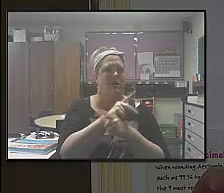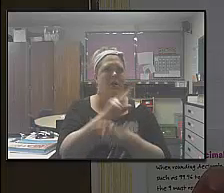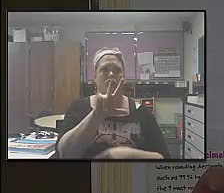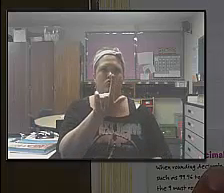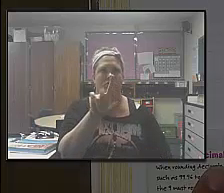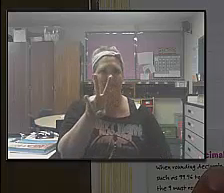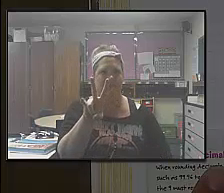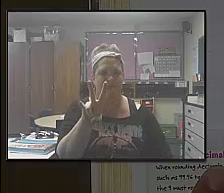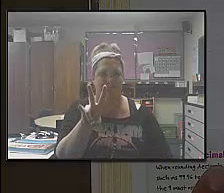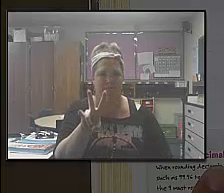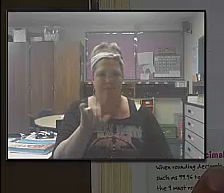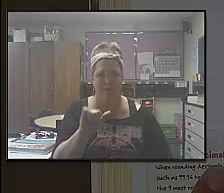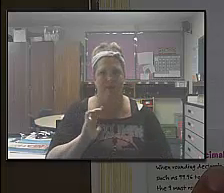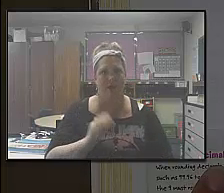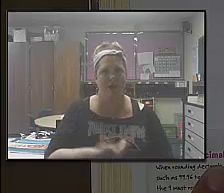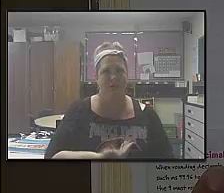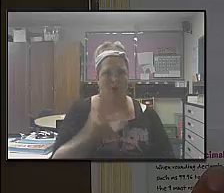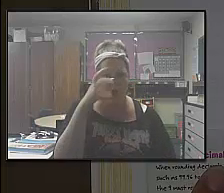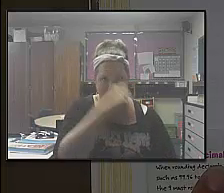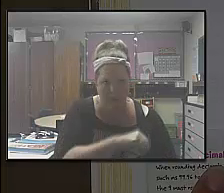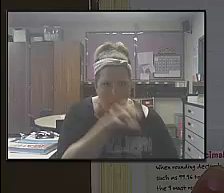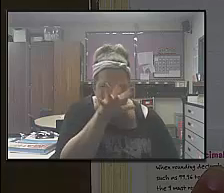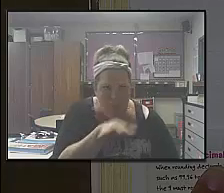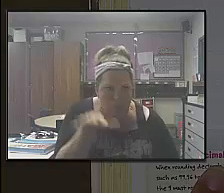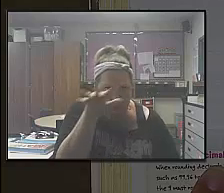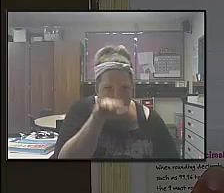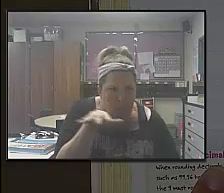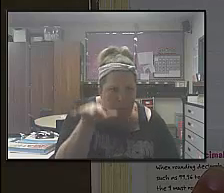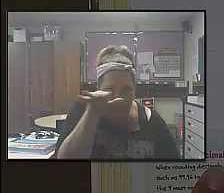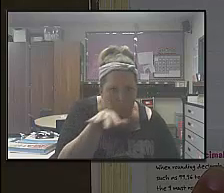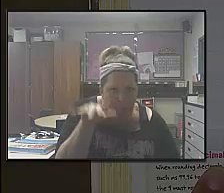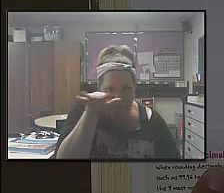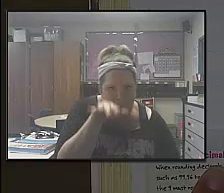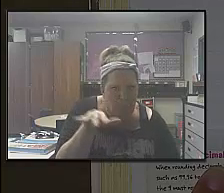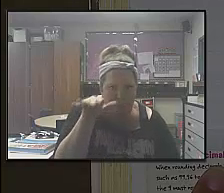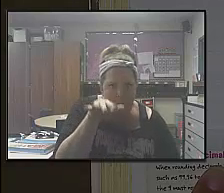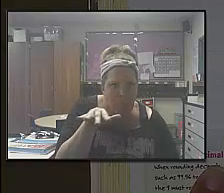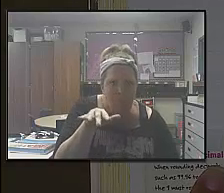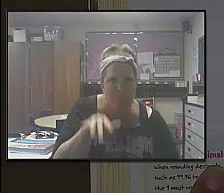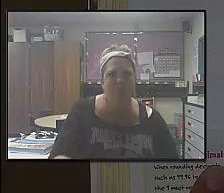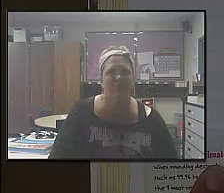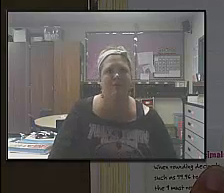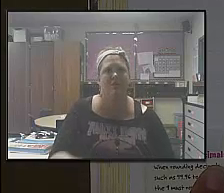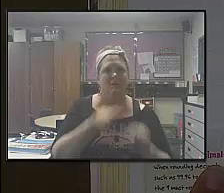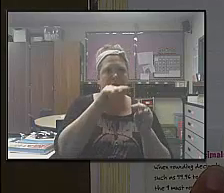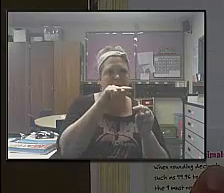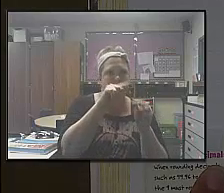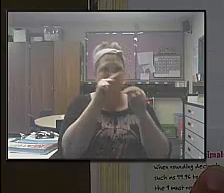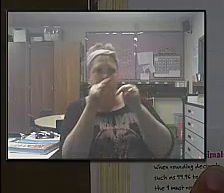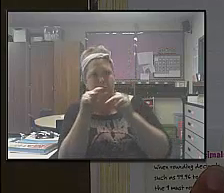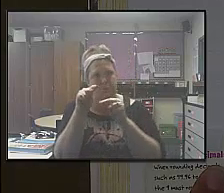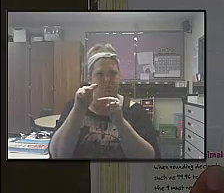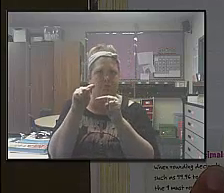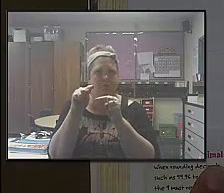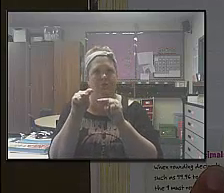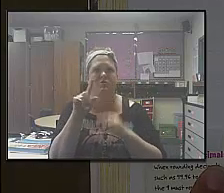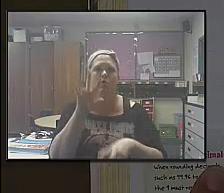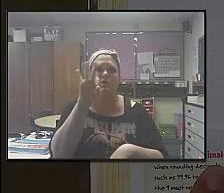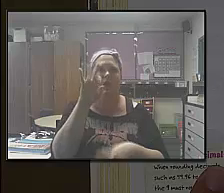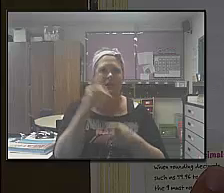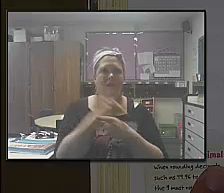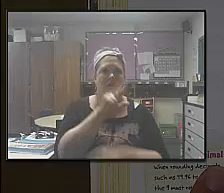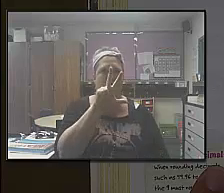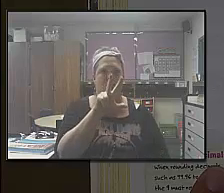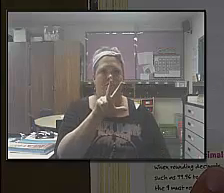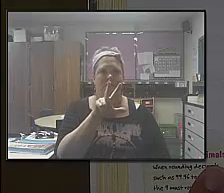is 27. 45. And here was the magic word. Which means when I add It is this up, I about. should get something that's So you would say about 9 times 3. So, oh,